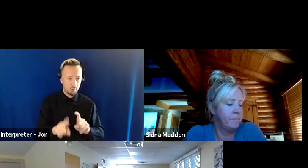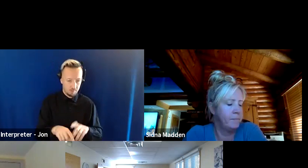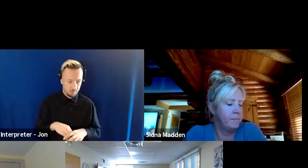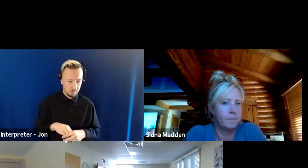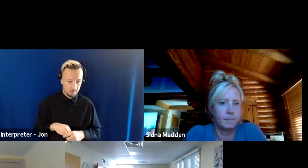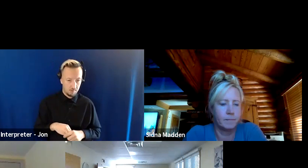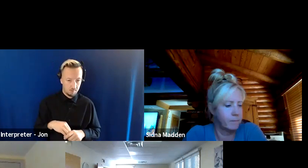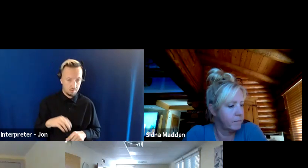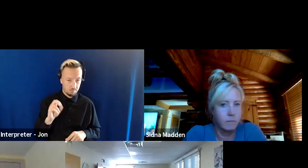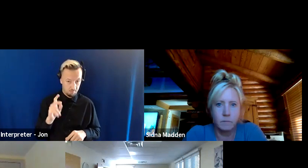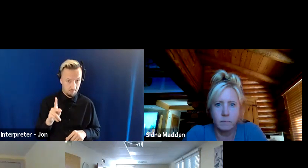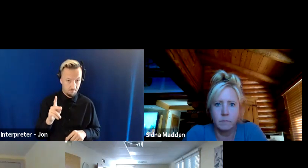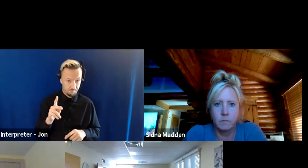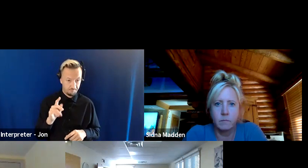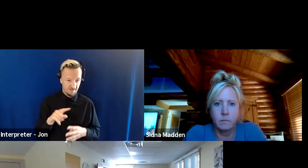Okay. So,